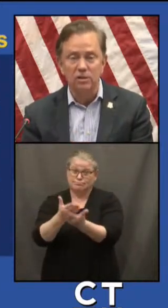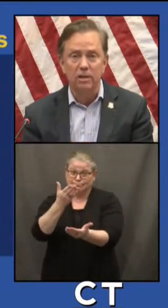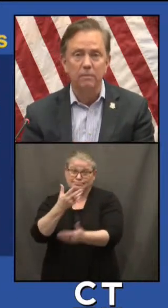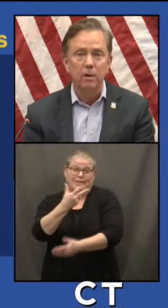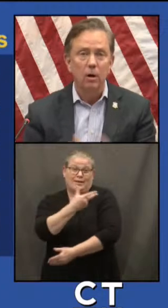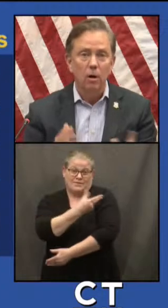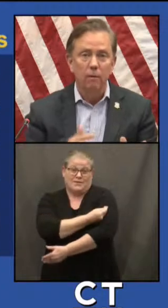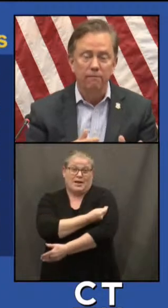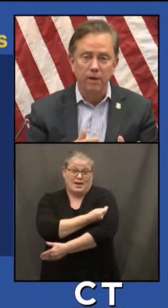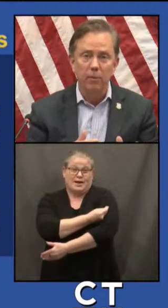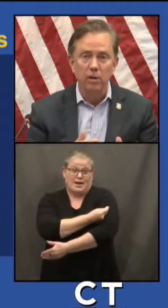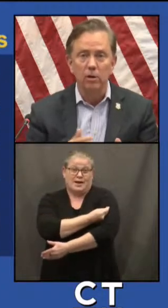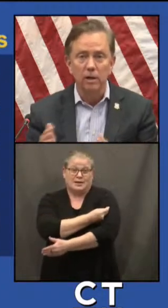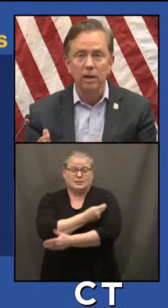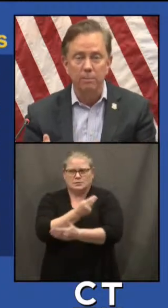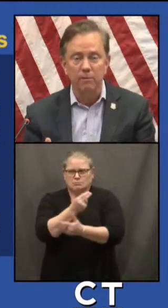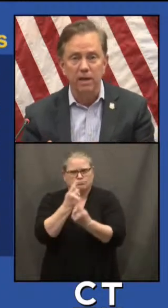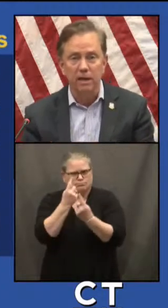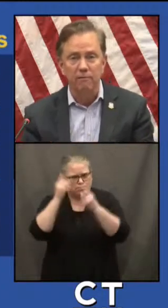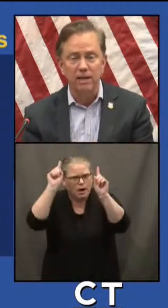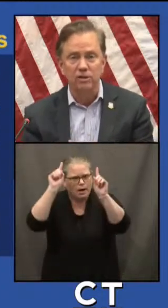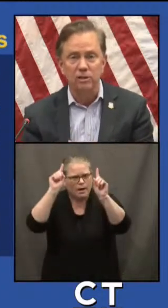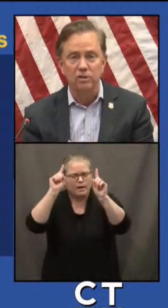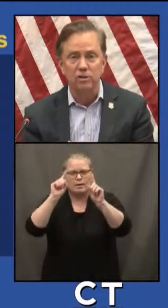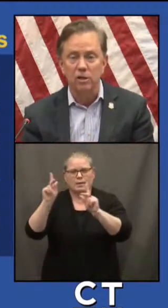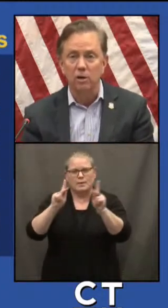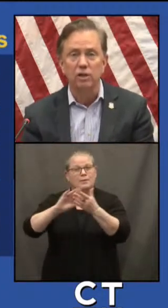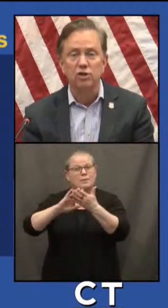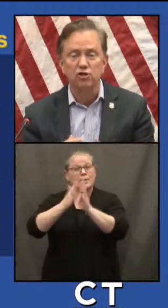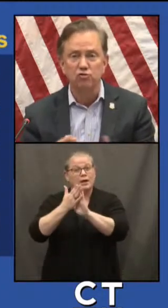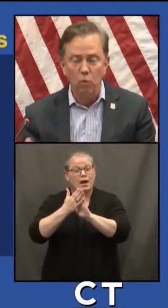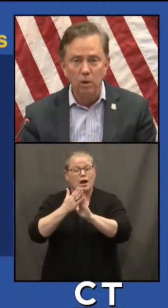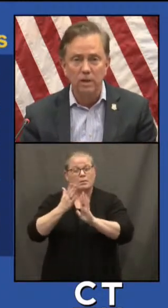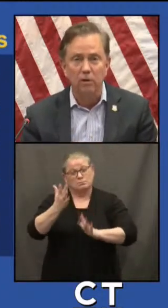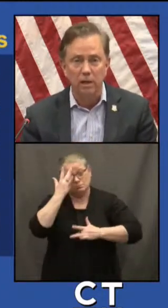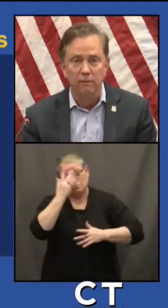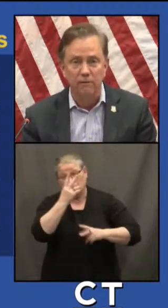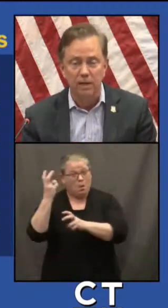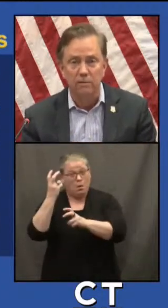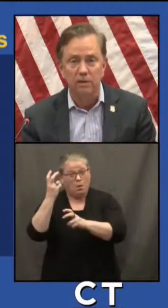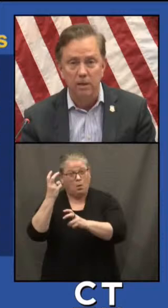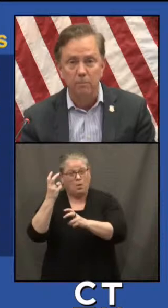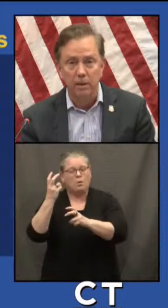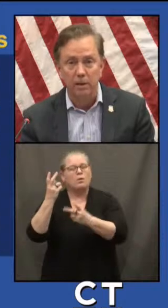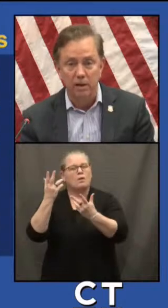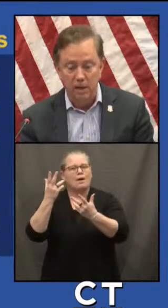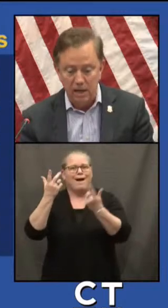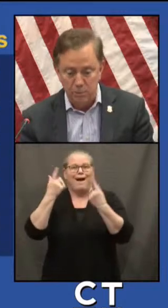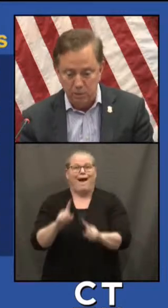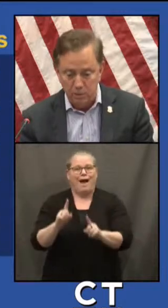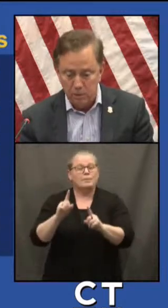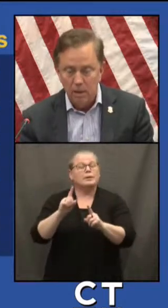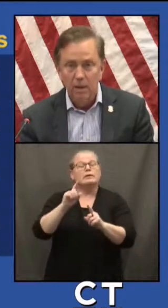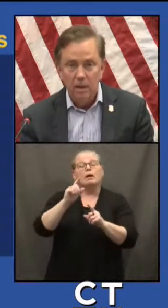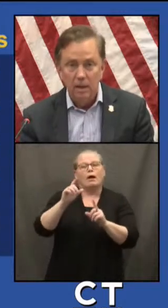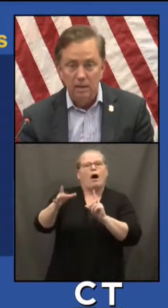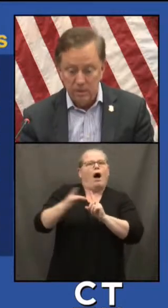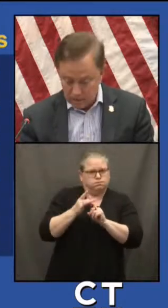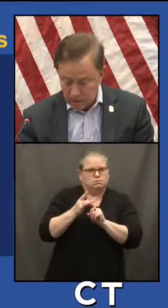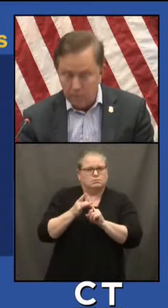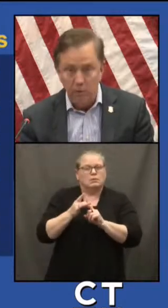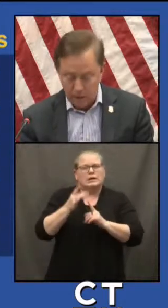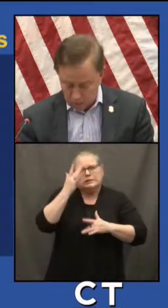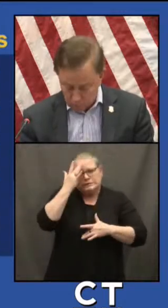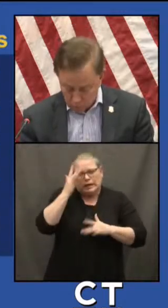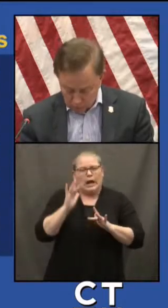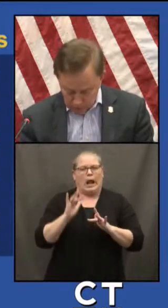vaccinations are very good at preventing infections, they're extraordinarily effective at keeping you out of the hospital and